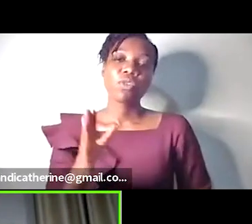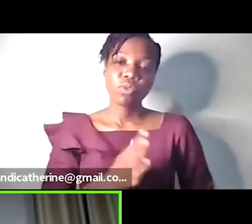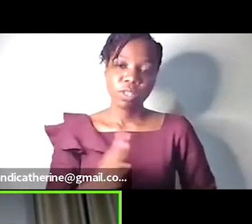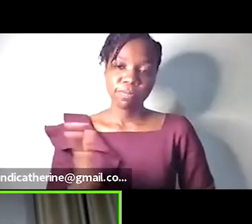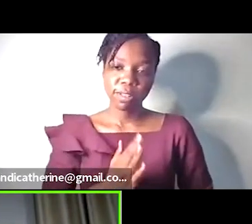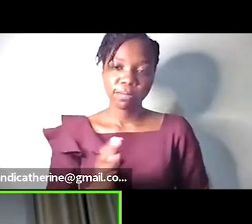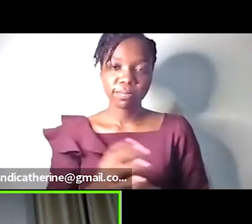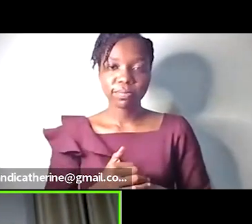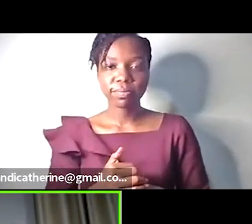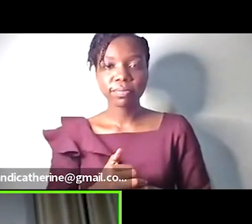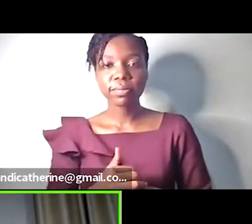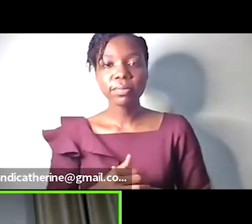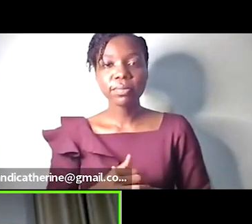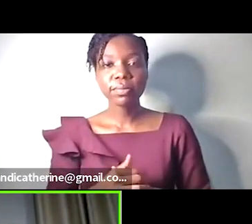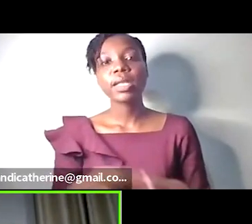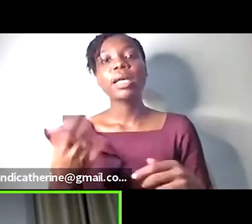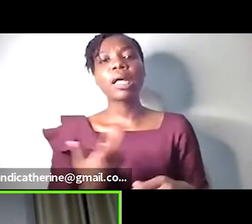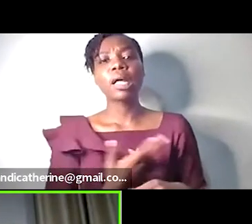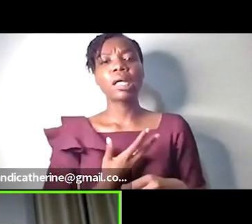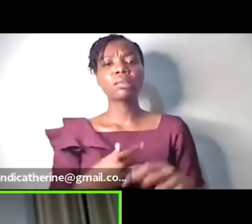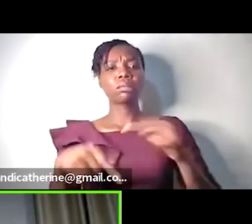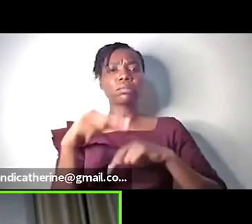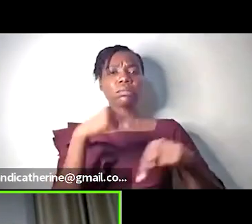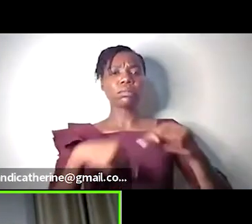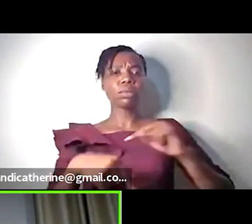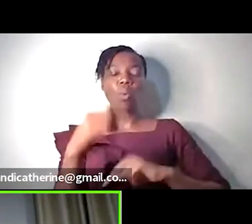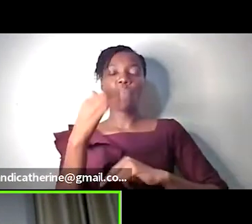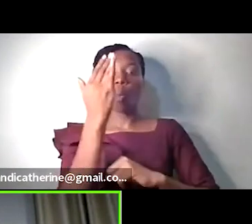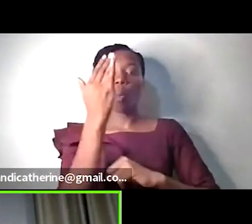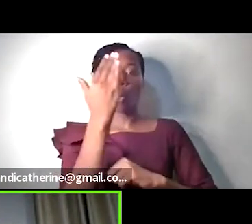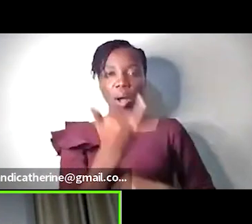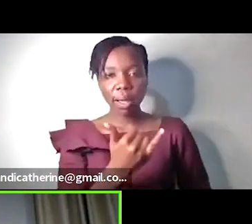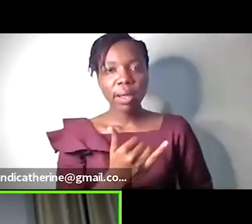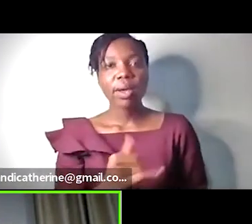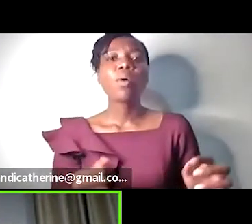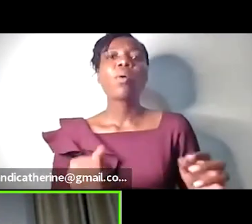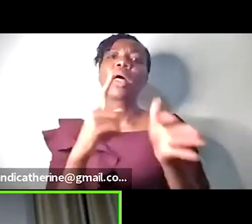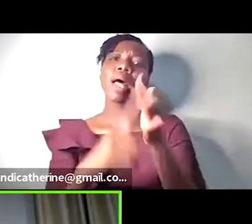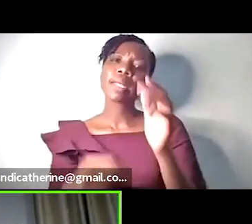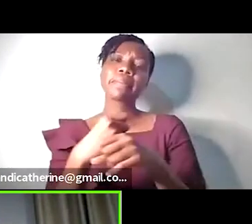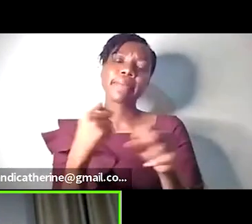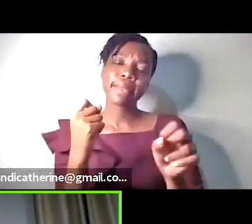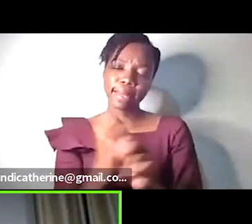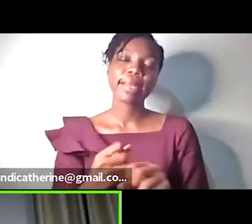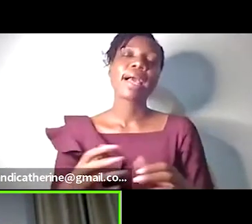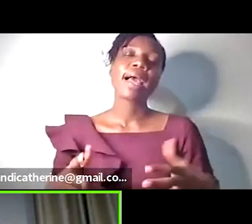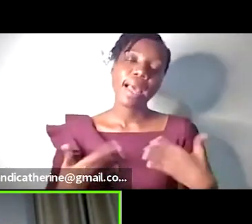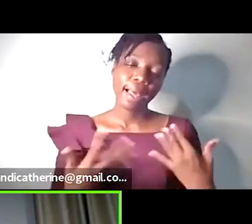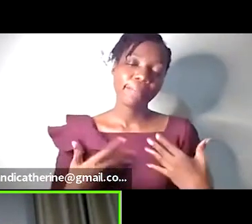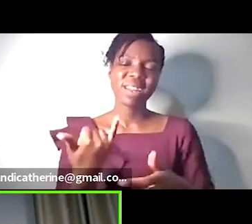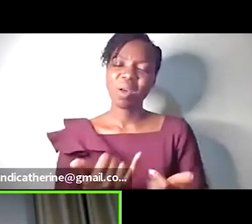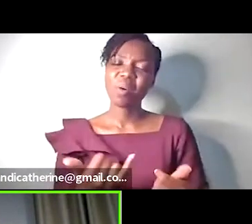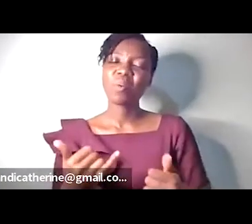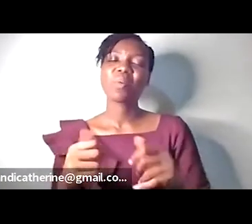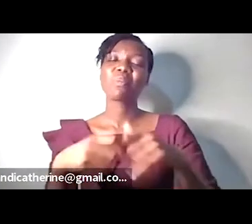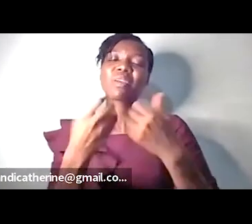we are probably held back because of this, but what makes me happy is that we're breaking the barriers now. We have broken and